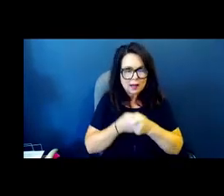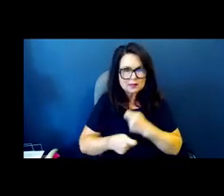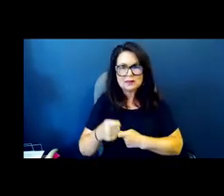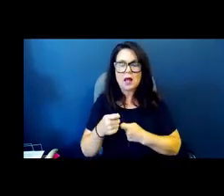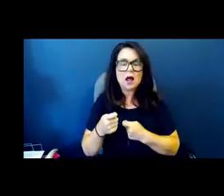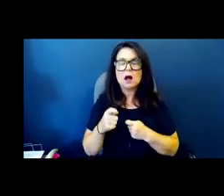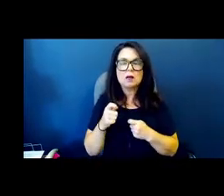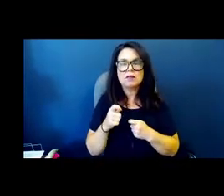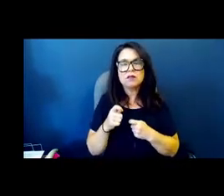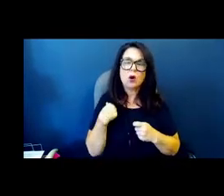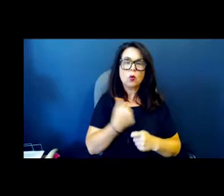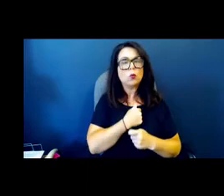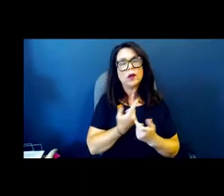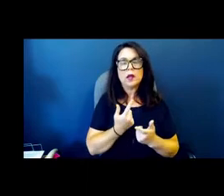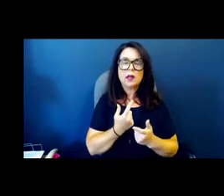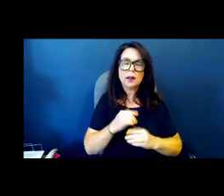minimum standard,